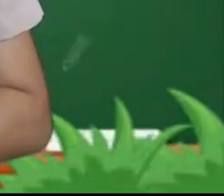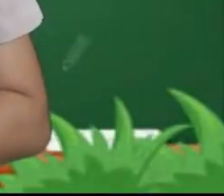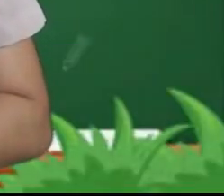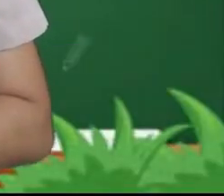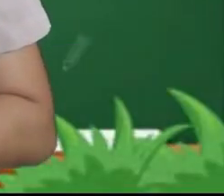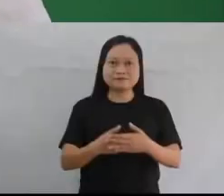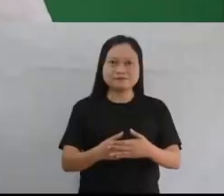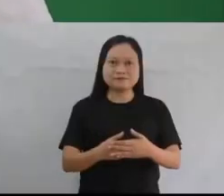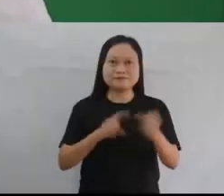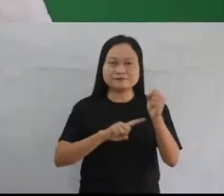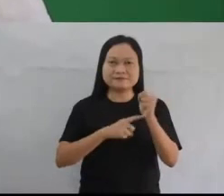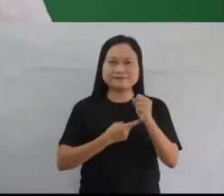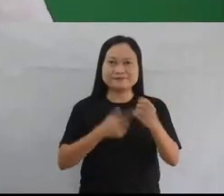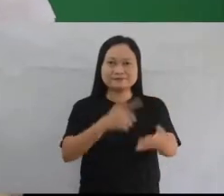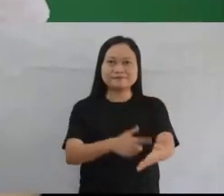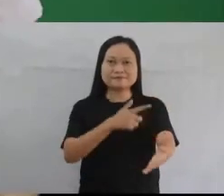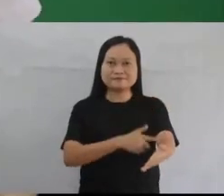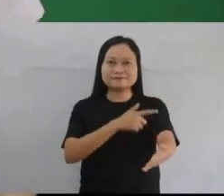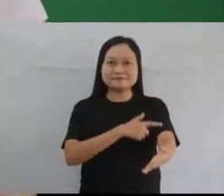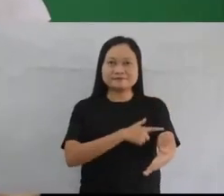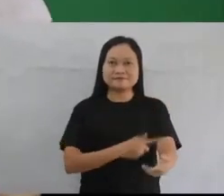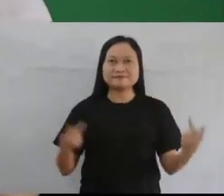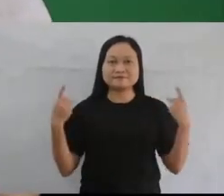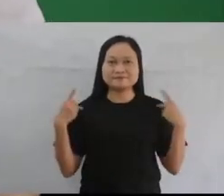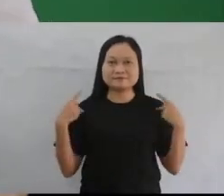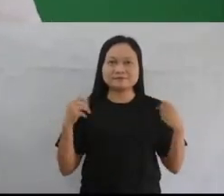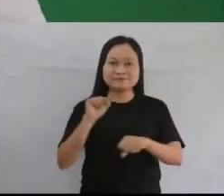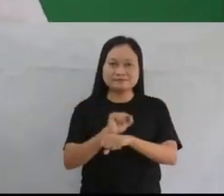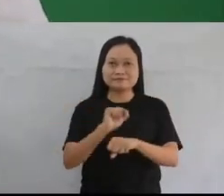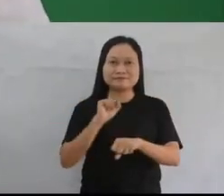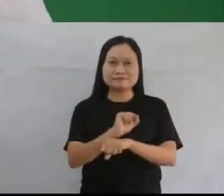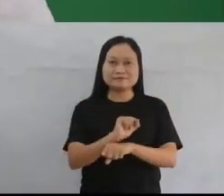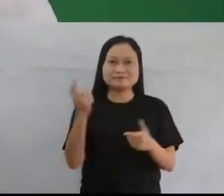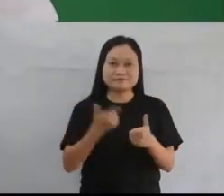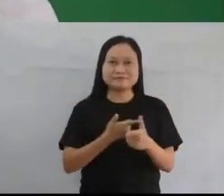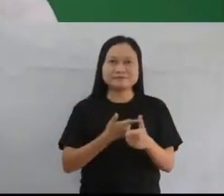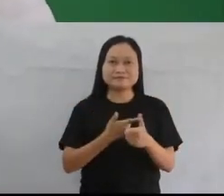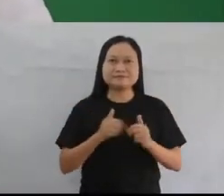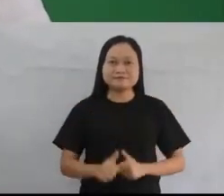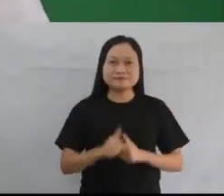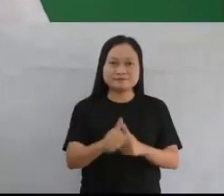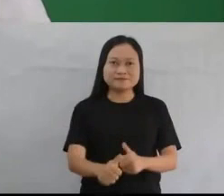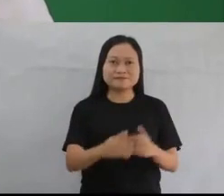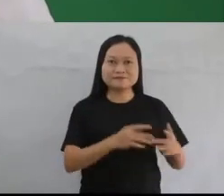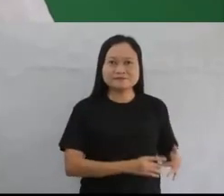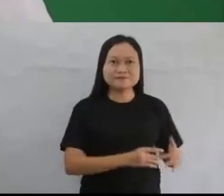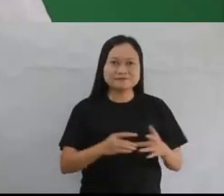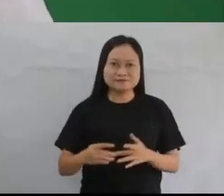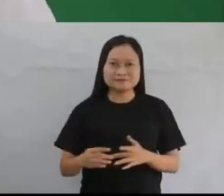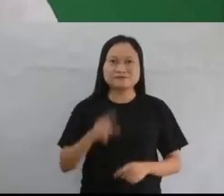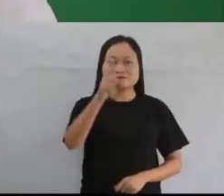Before we start our lesson, we will have a task first. Please follow the